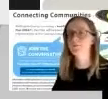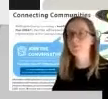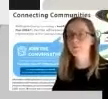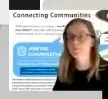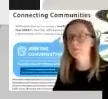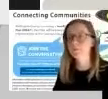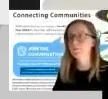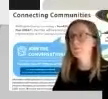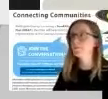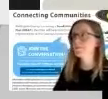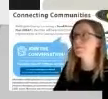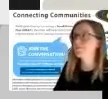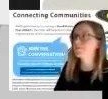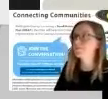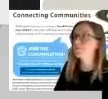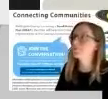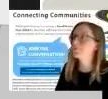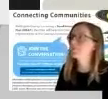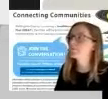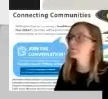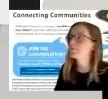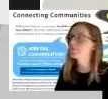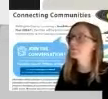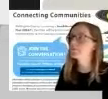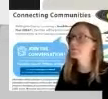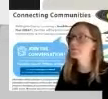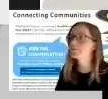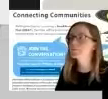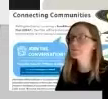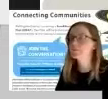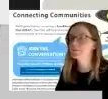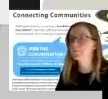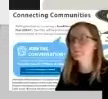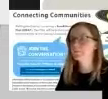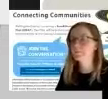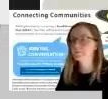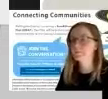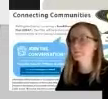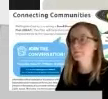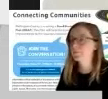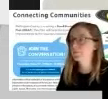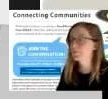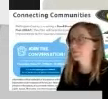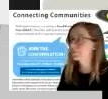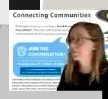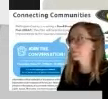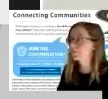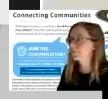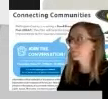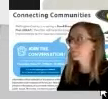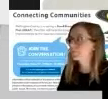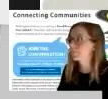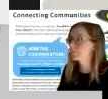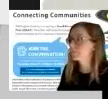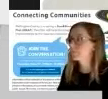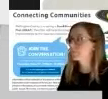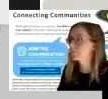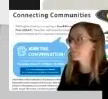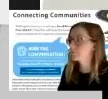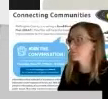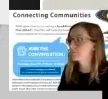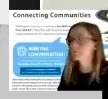online community meeting for the Roadmaster Action Plan, otherwise known as the Roadmap or RMAP